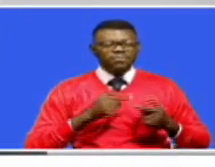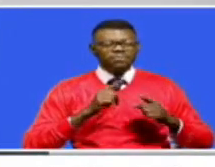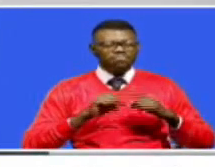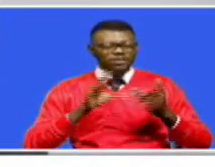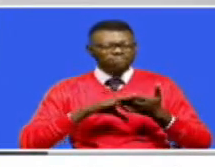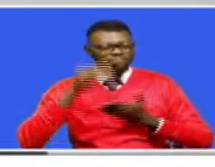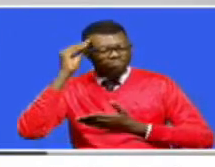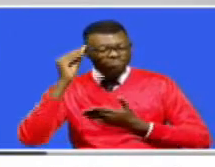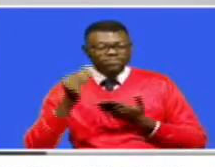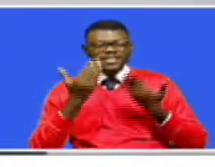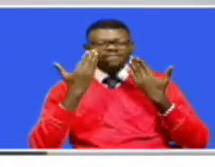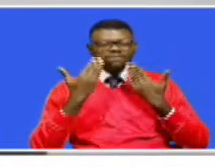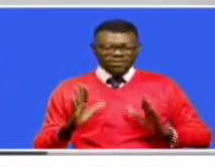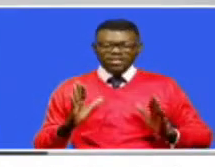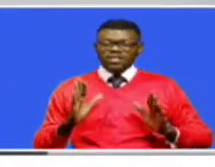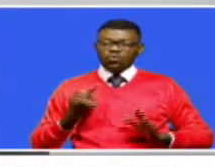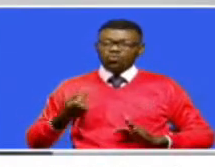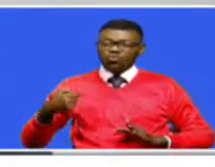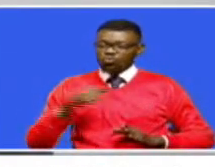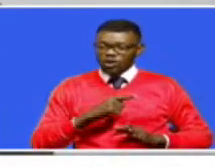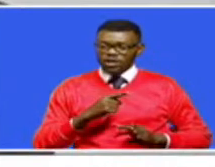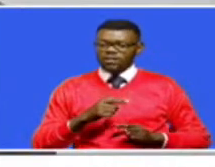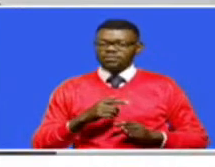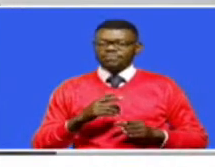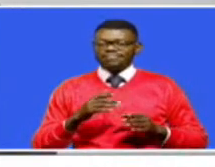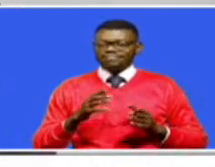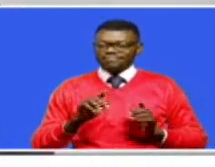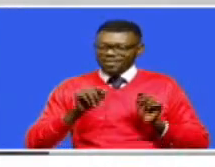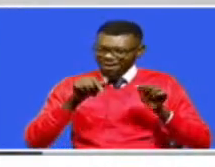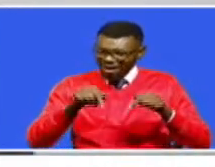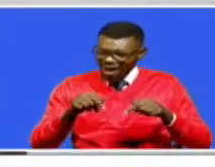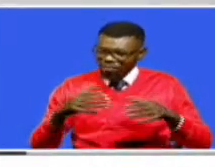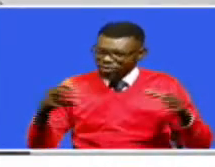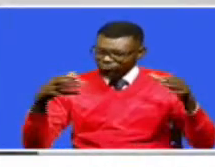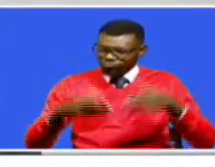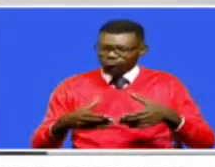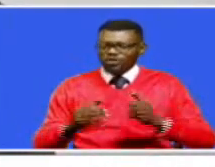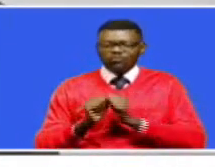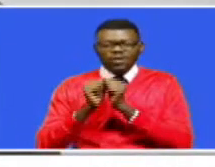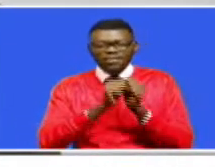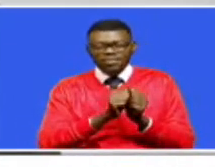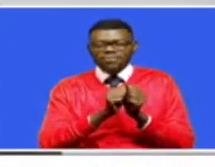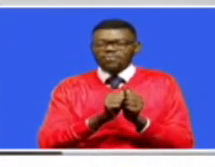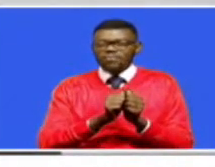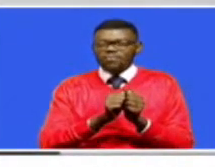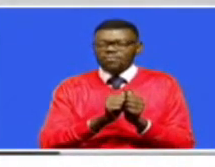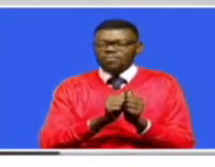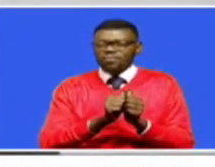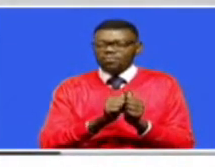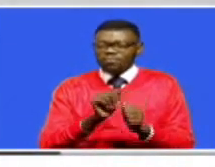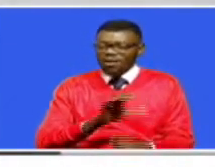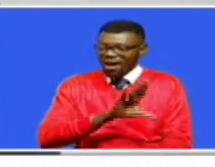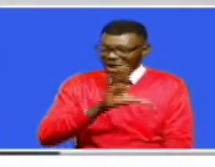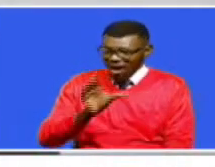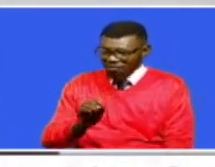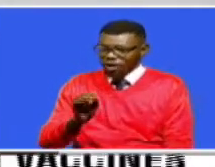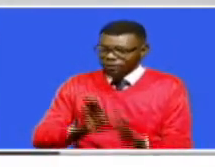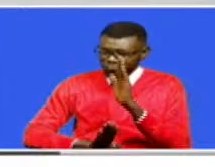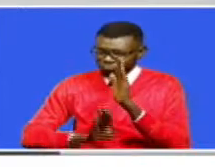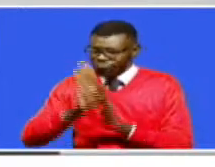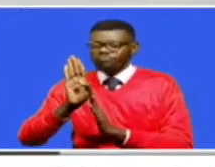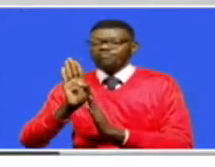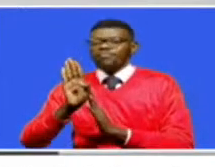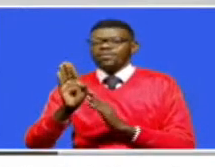this, we have decided to come together as one continent to be able to develop